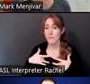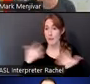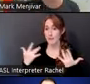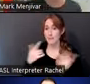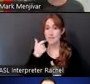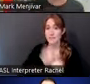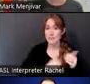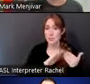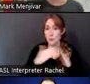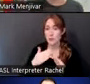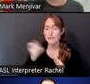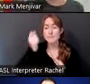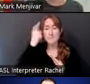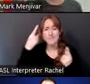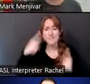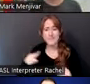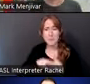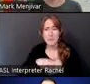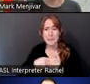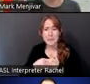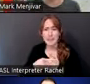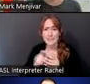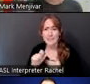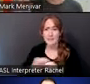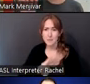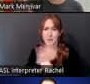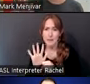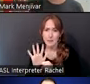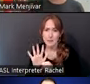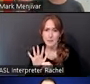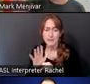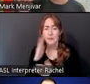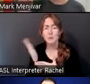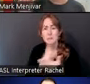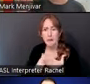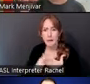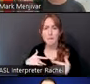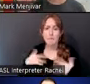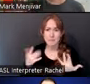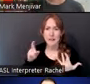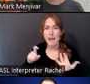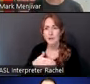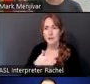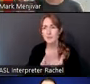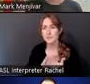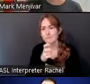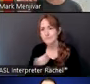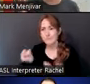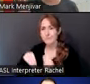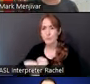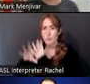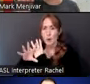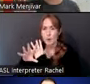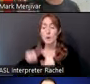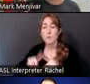of the pandemic. So some of those events ended up needing to shift to being remote. But that idea of distributing the work back into the community, which it was made